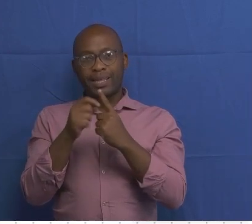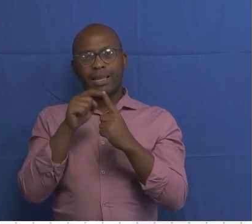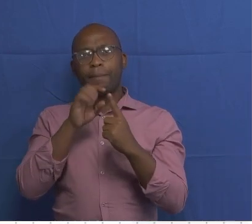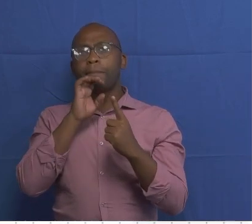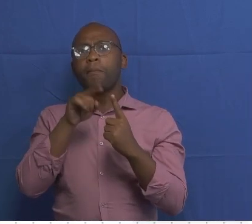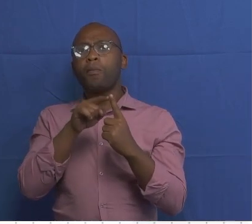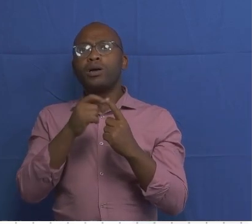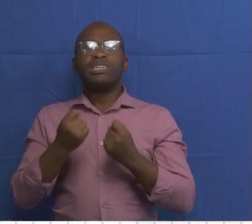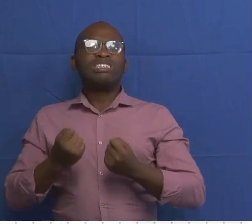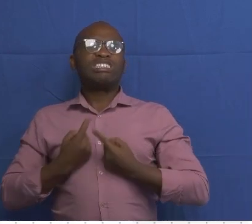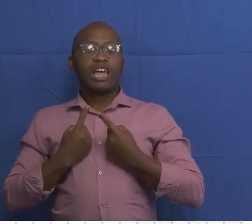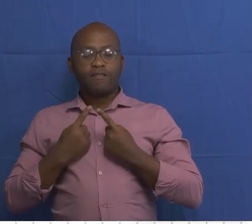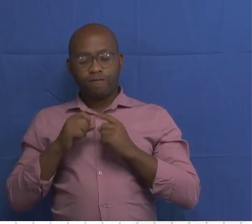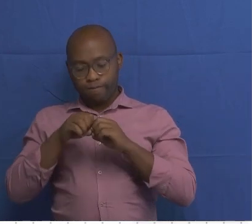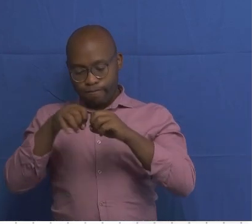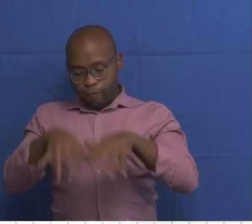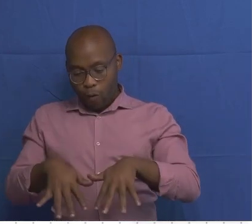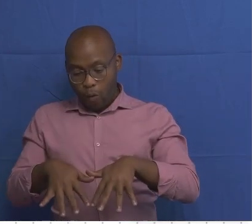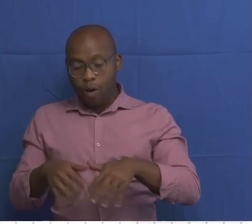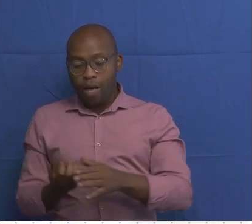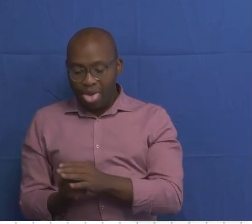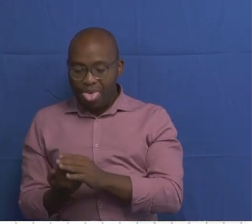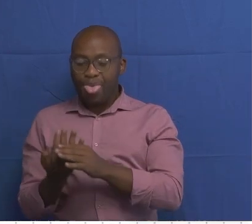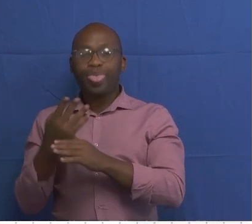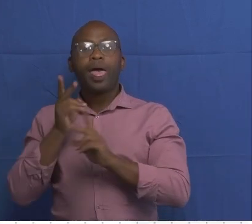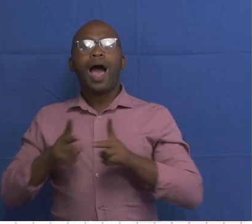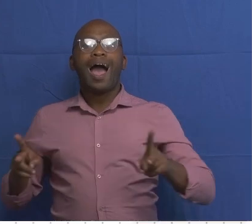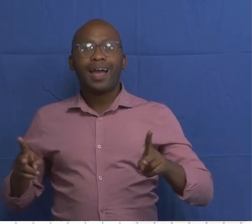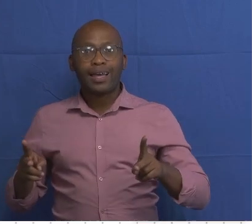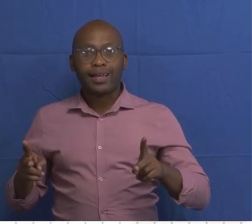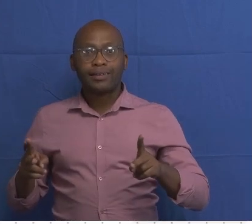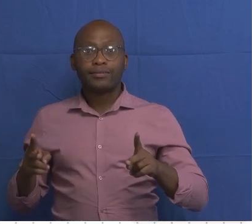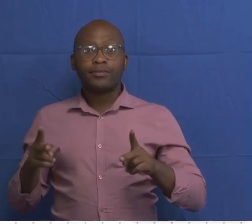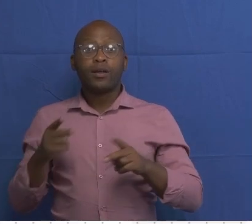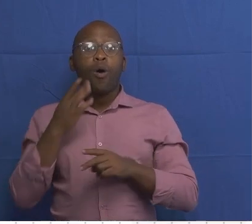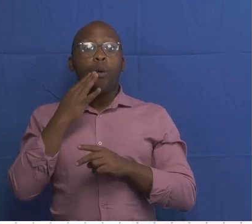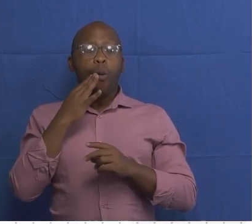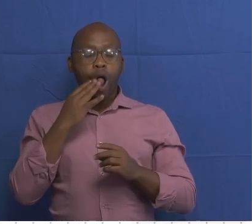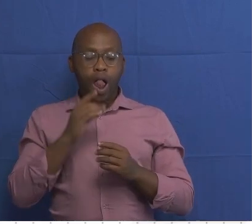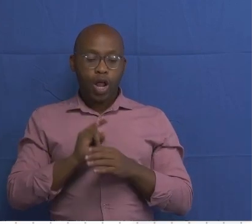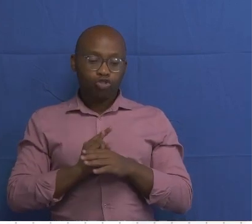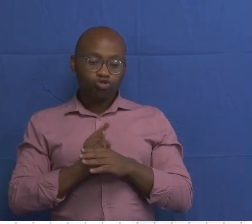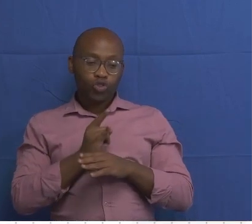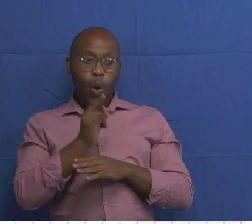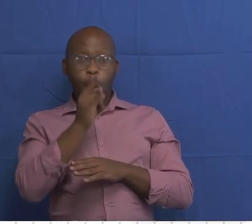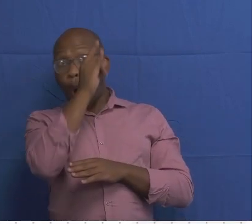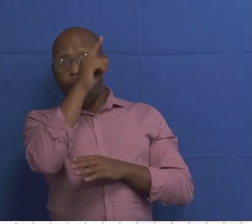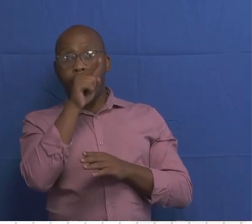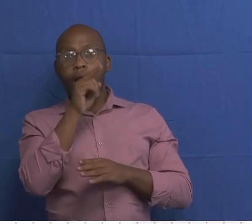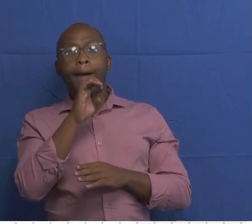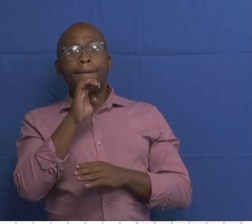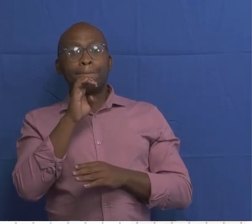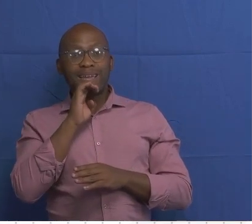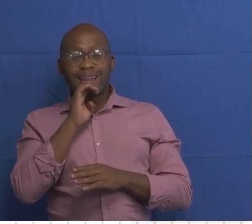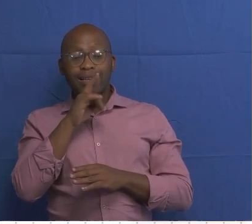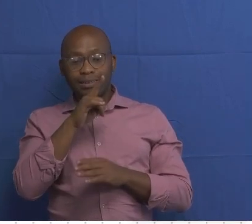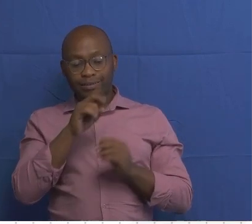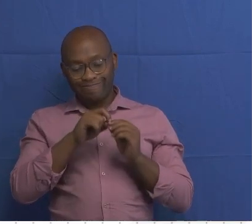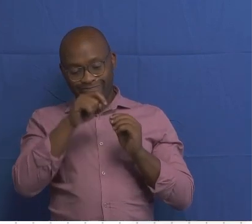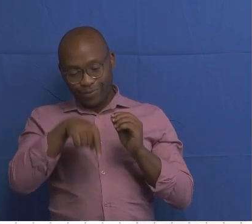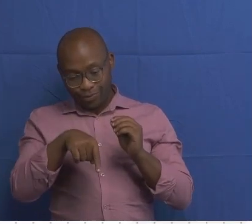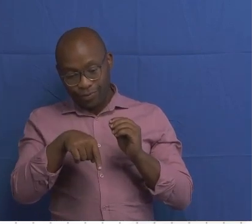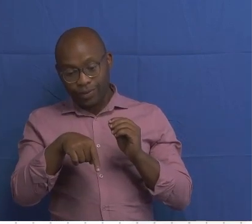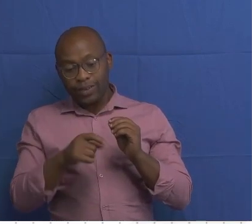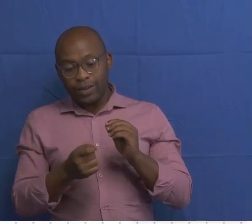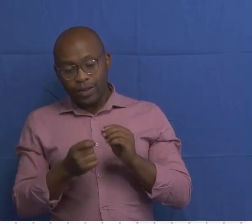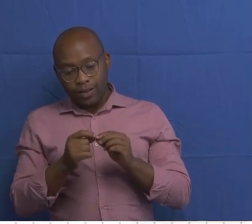noticed that tall plants tend to produce tall offspring and short offspring tend to produce